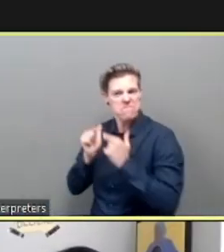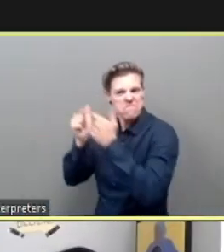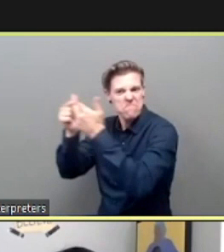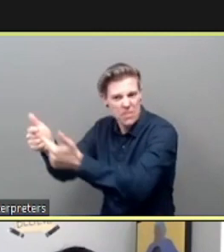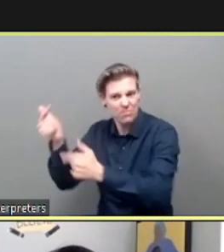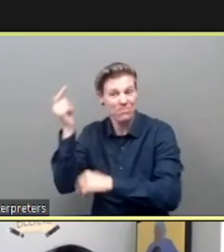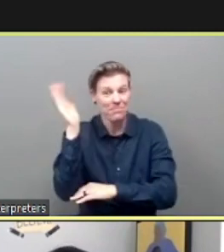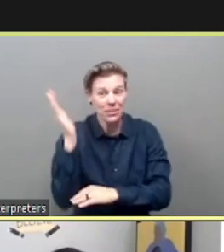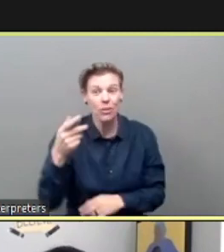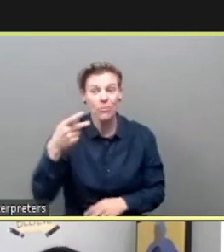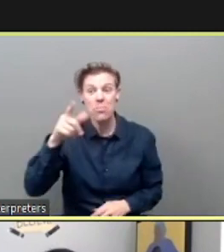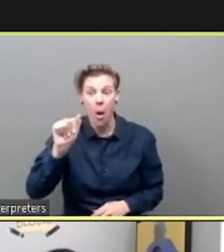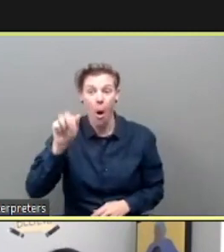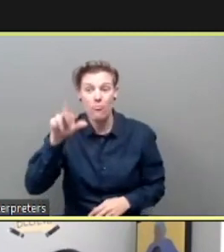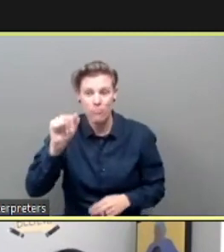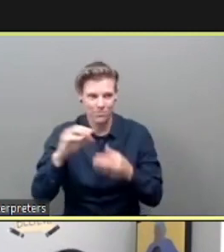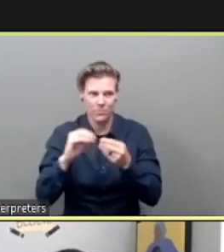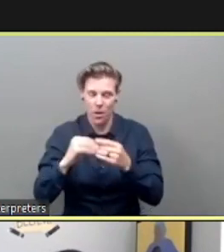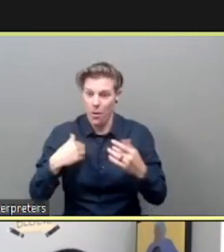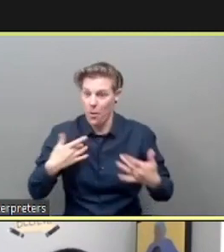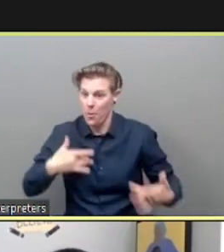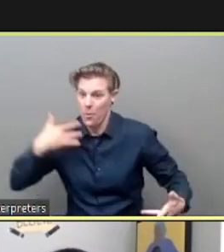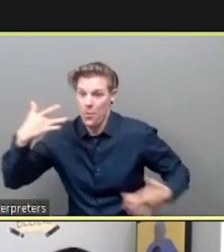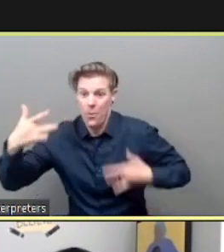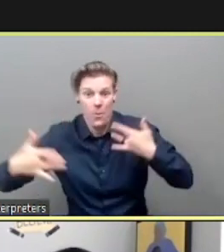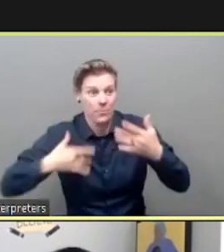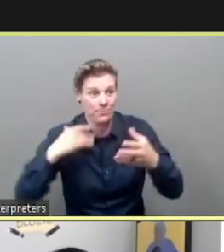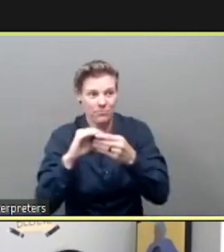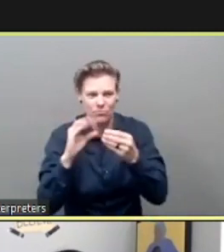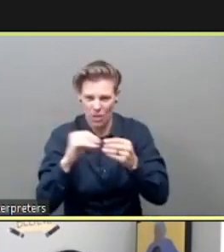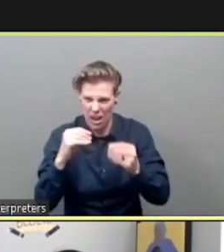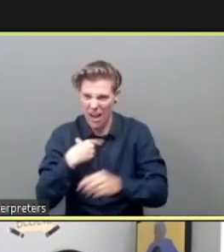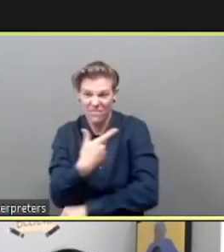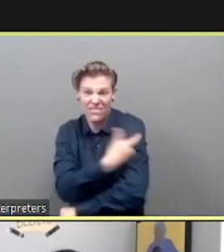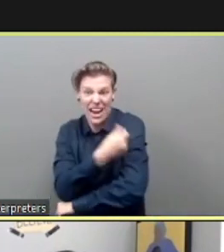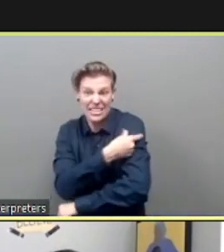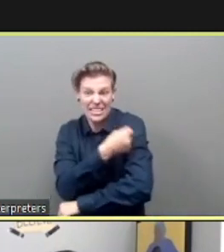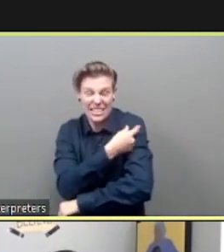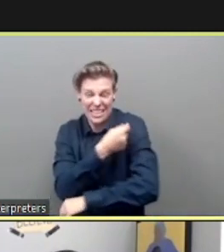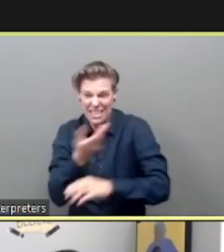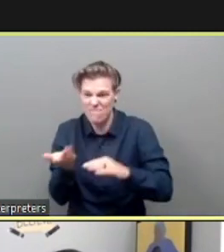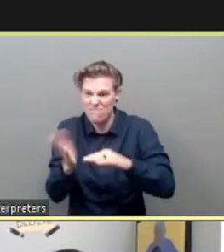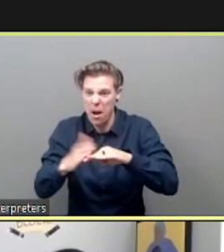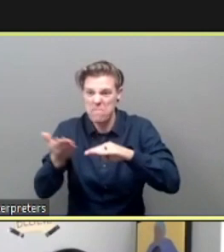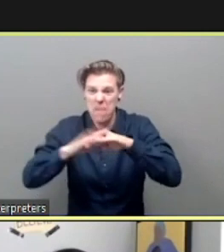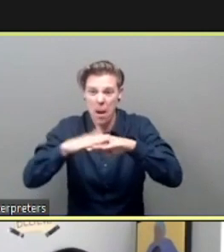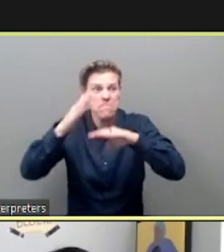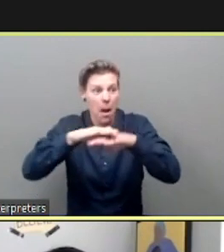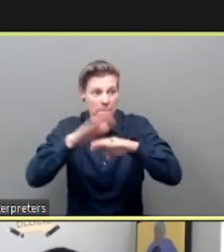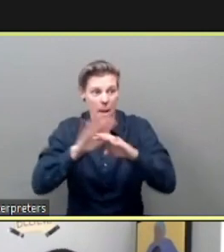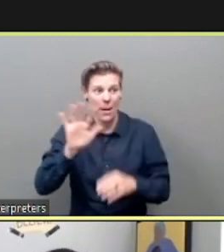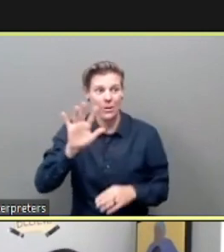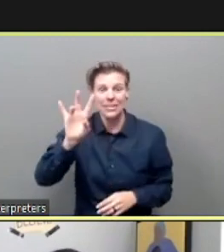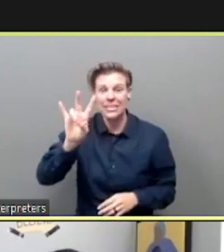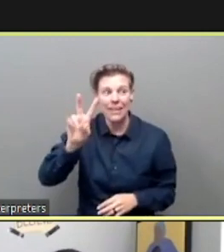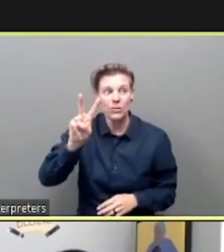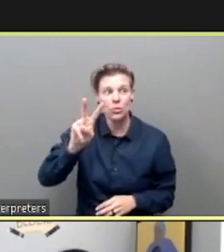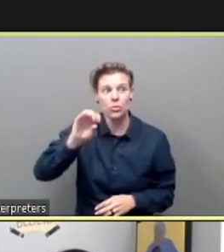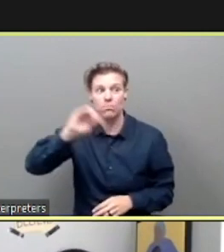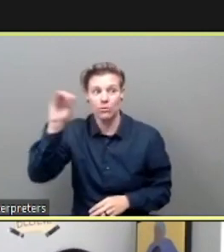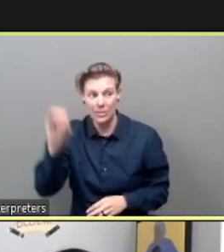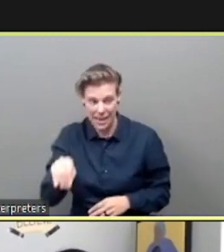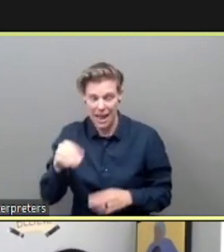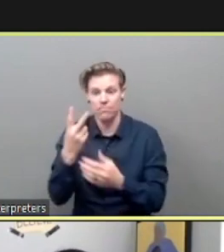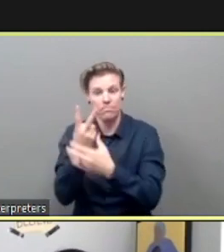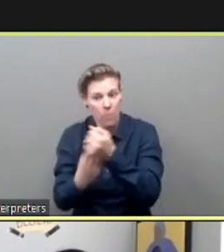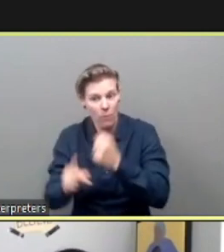report that our vaccination rates keep on going up. So 72.6% of New Mexicans are now fully vaccinated,